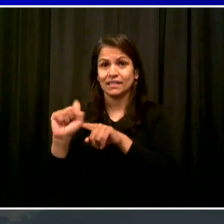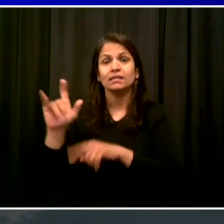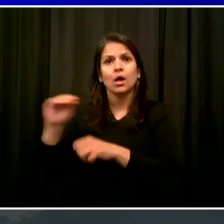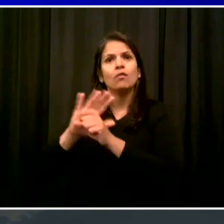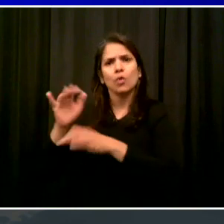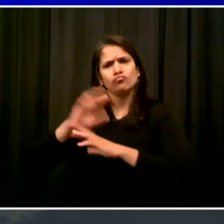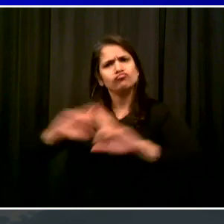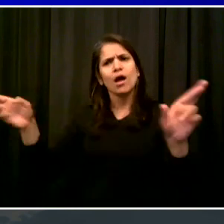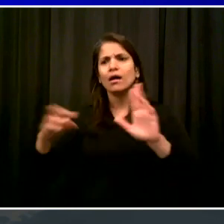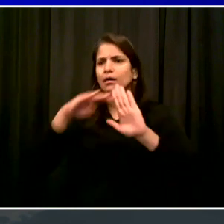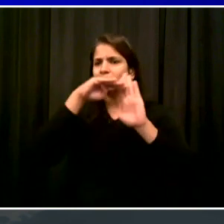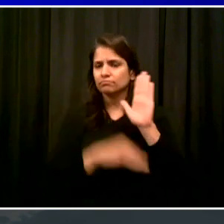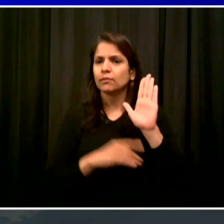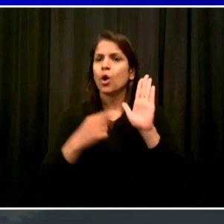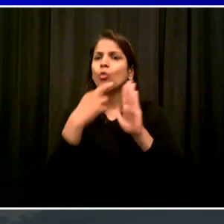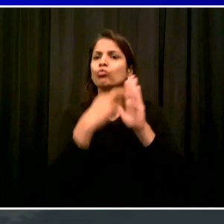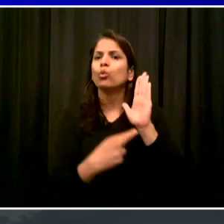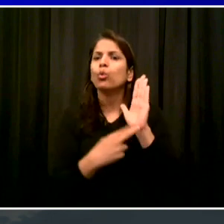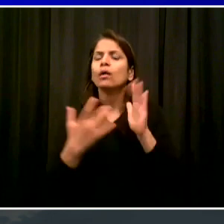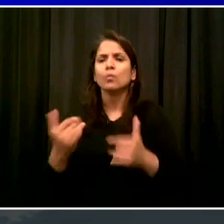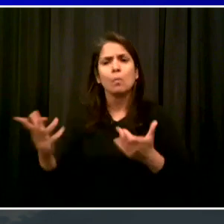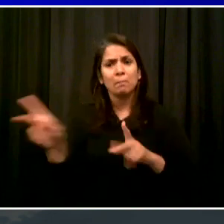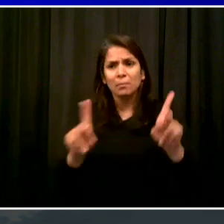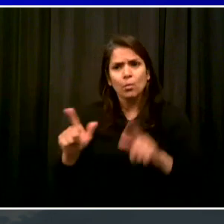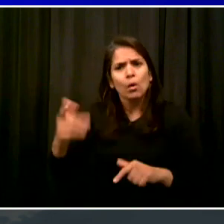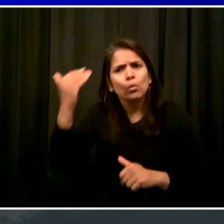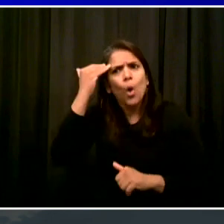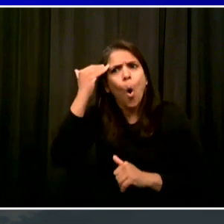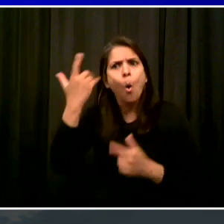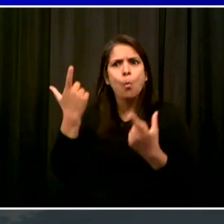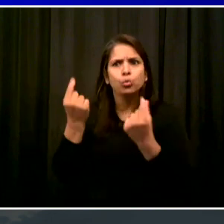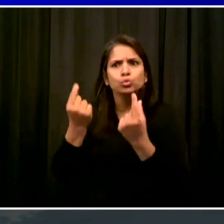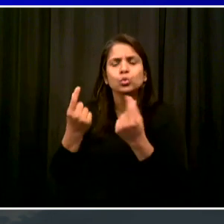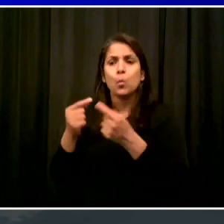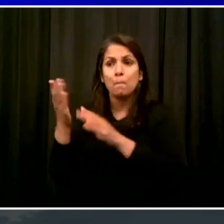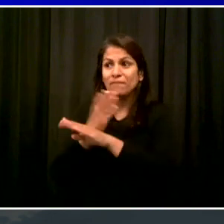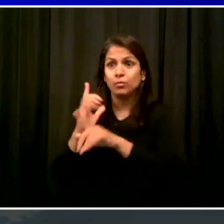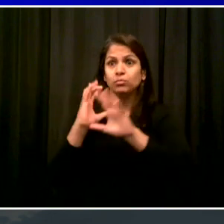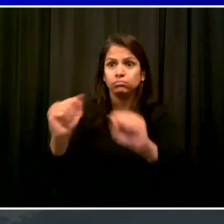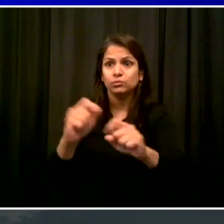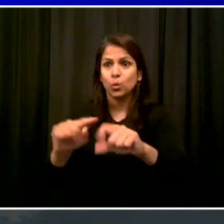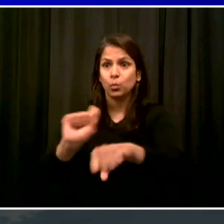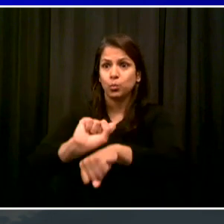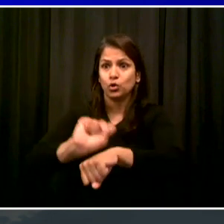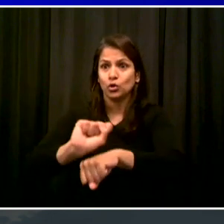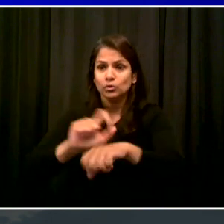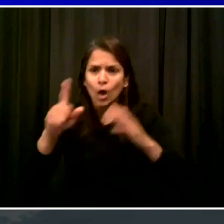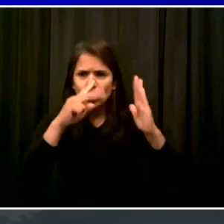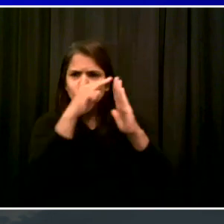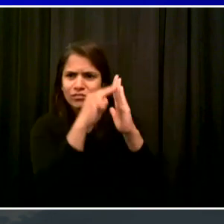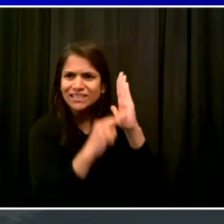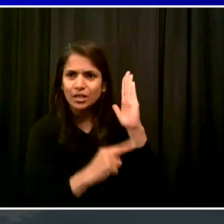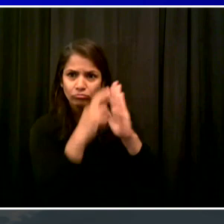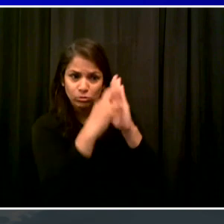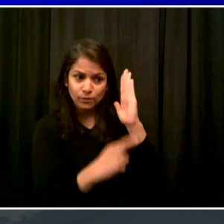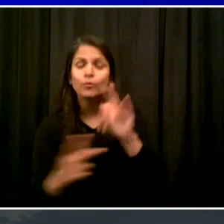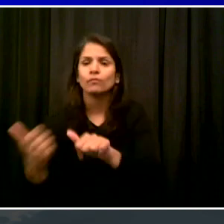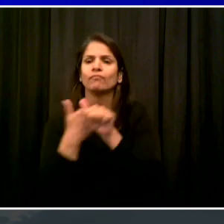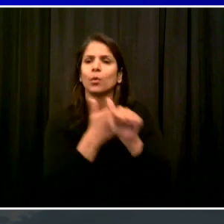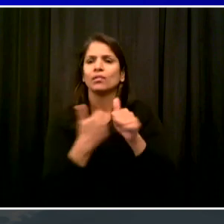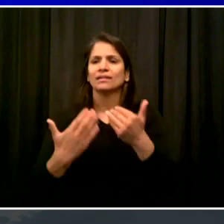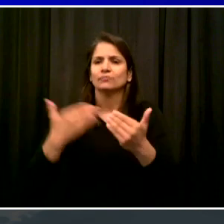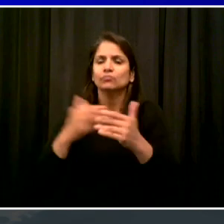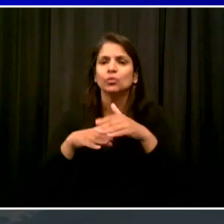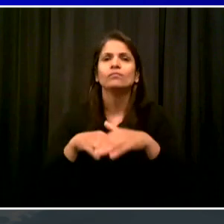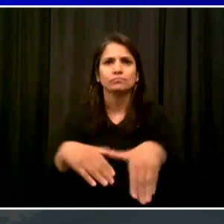sites constantly, every single one, making sure there's social distancing, proper hygiene rules, hand